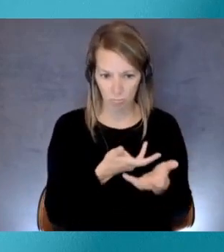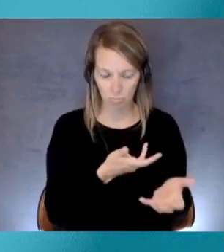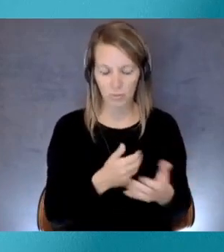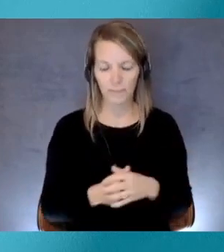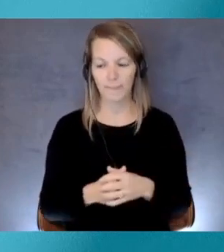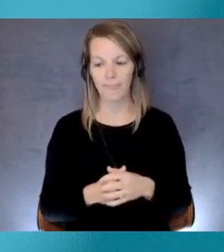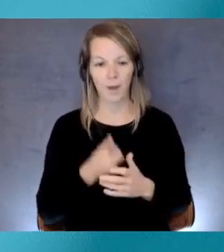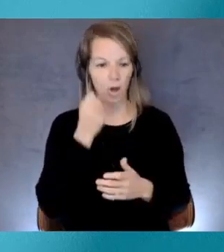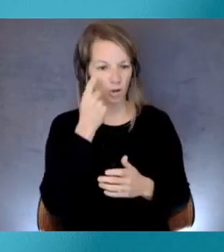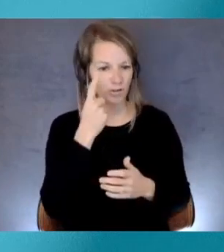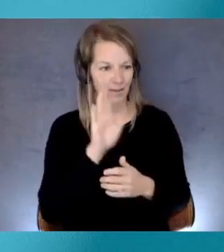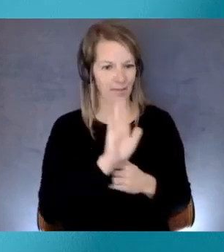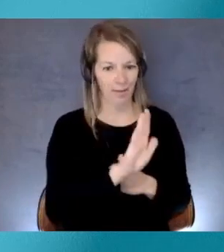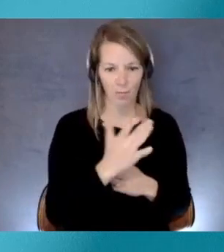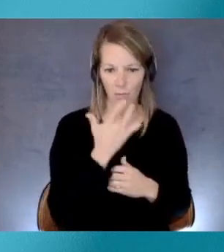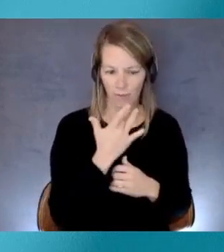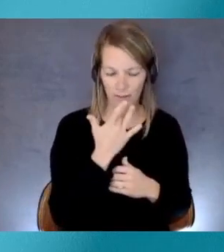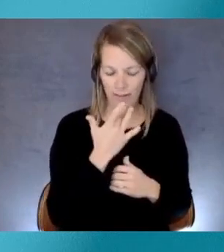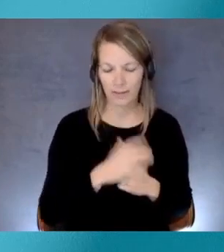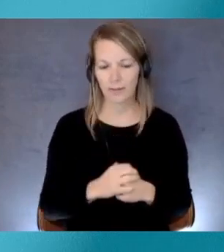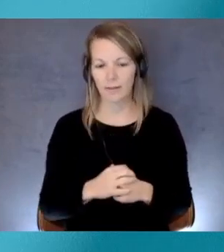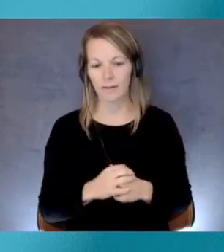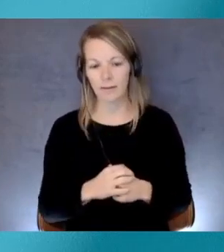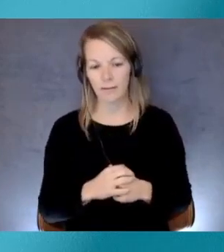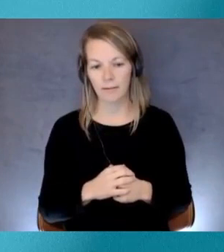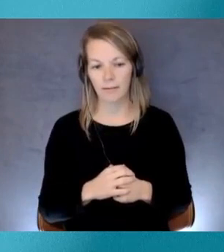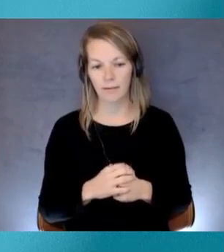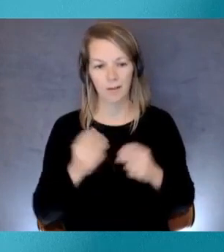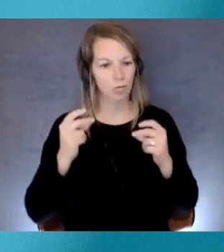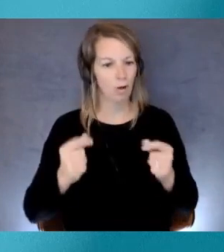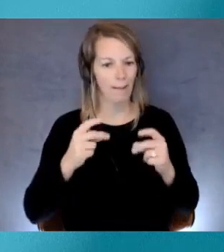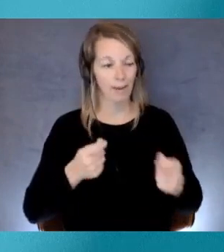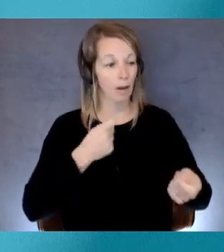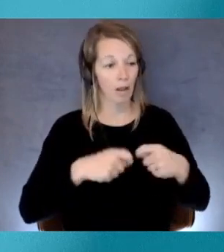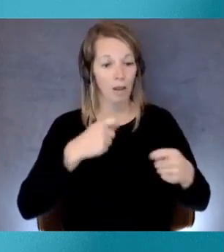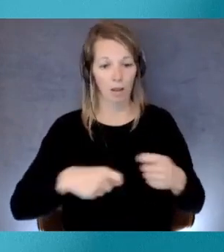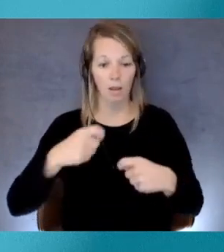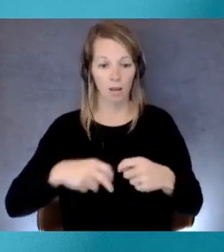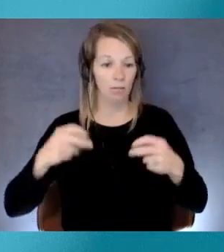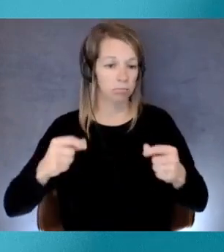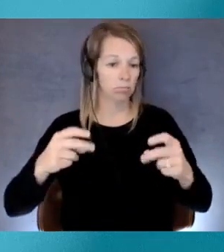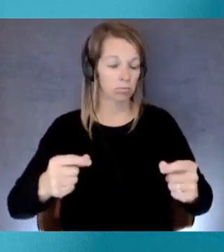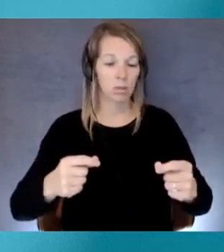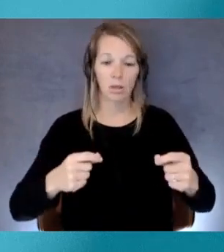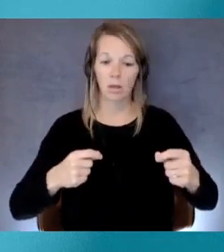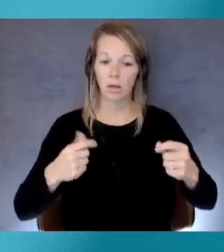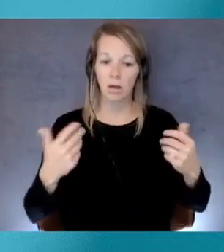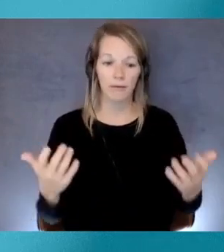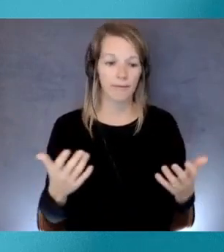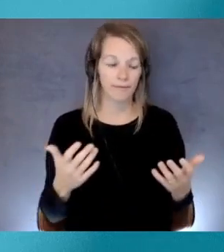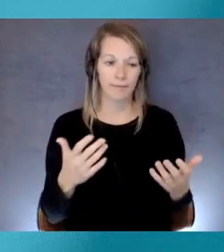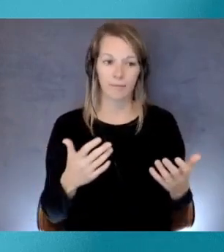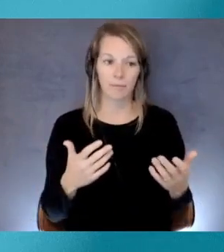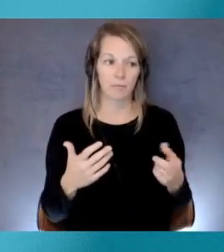to understand what their preferences are. Like the rapid turnover of not like having